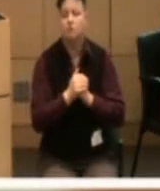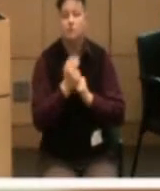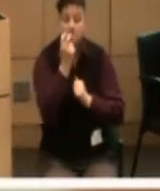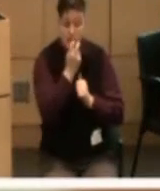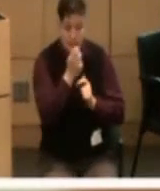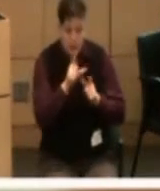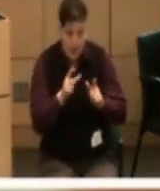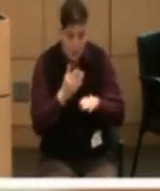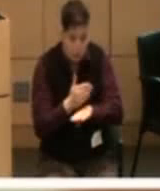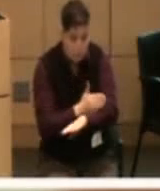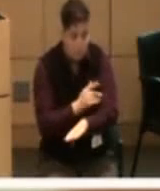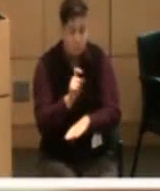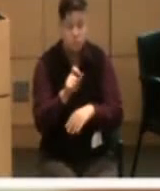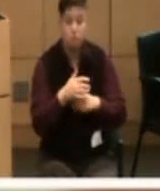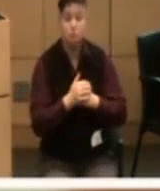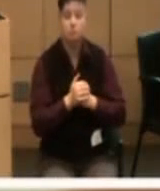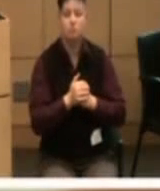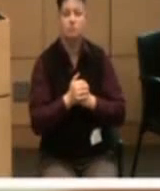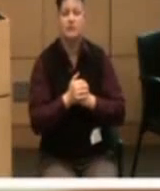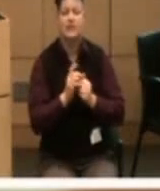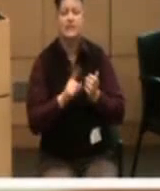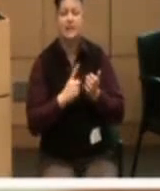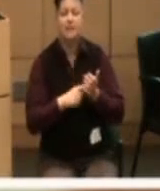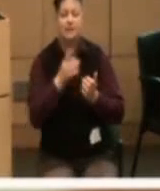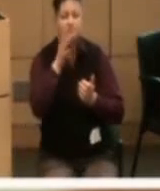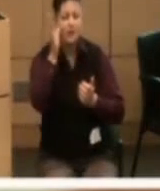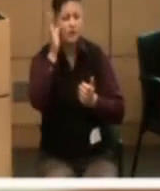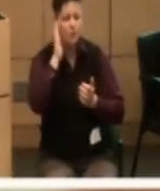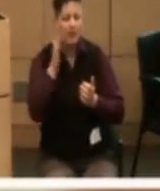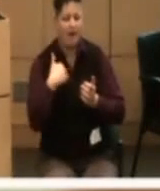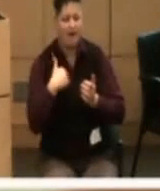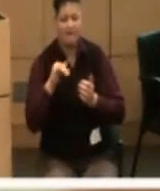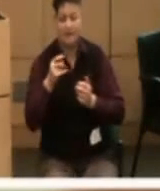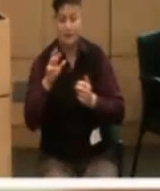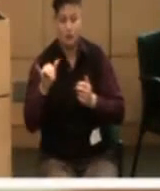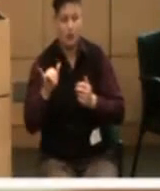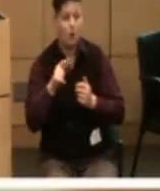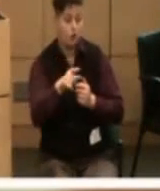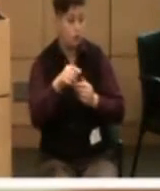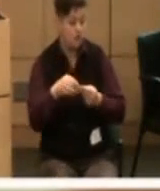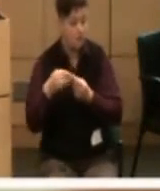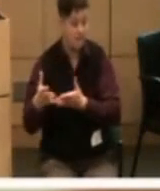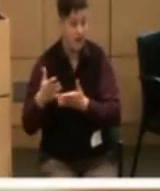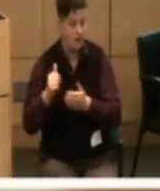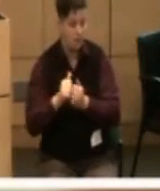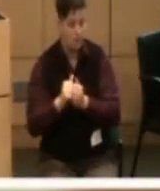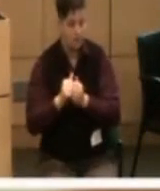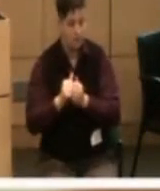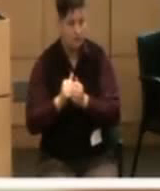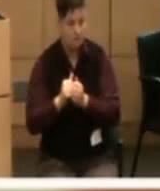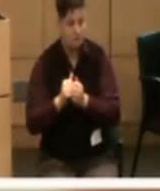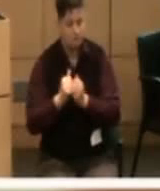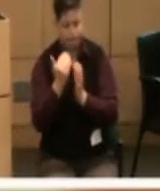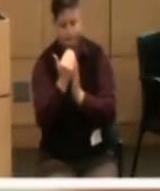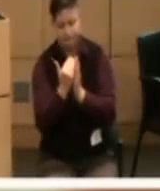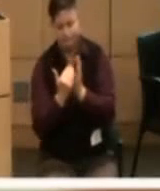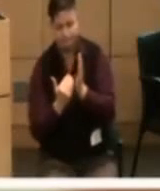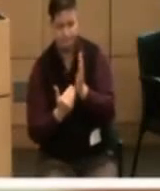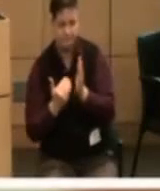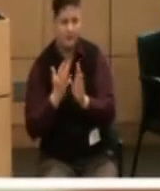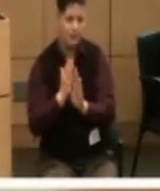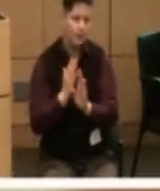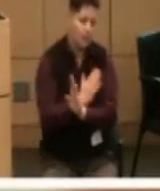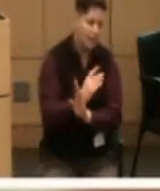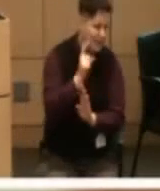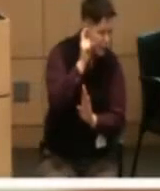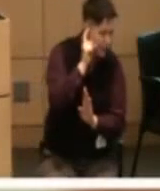Sometimes parents will have an inventory, or maybe you might provide them with an inventory to kind of go through pre and post